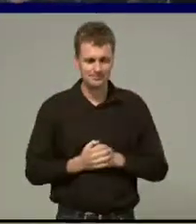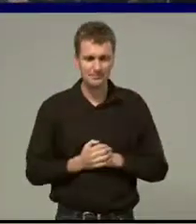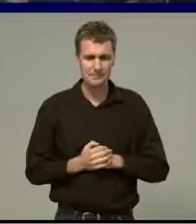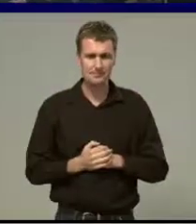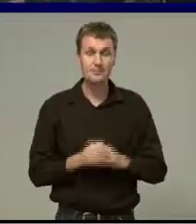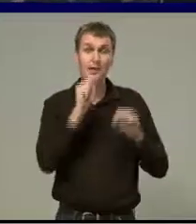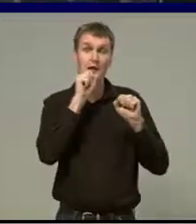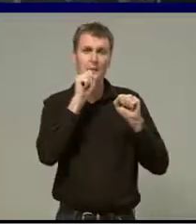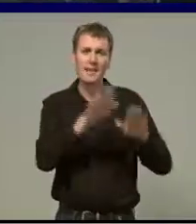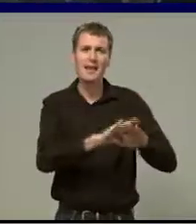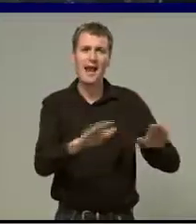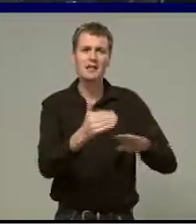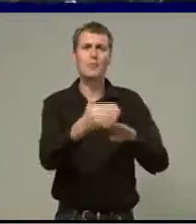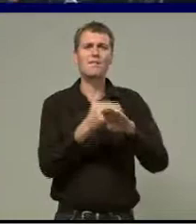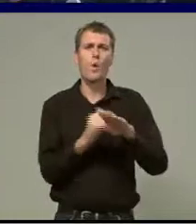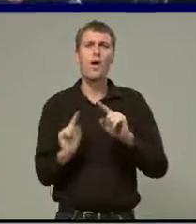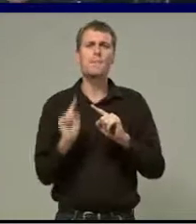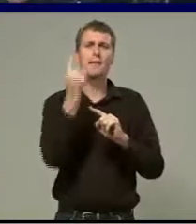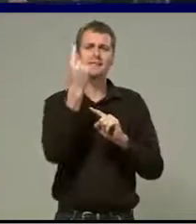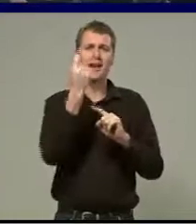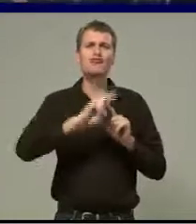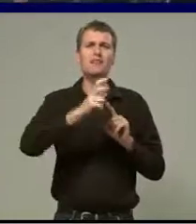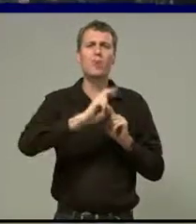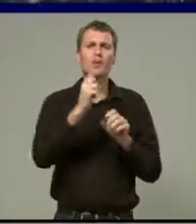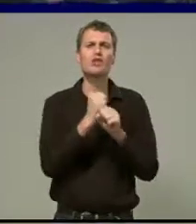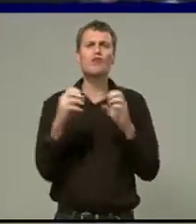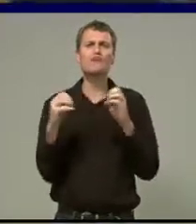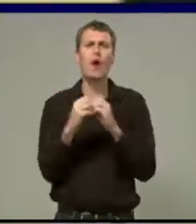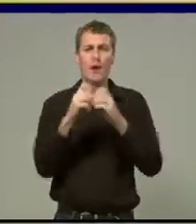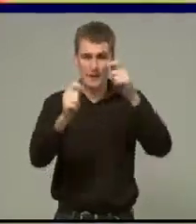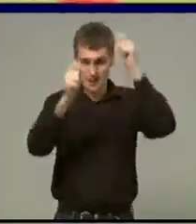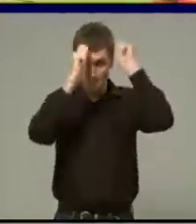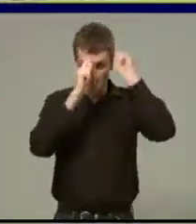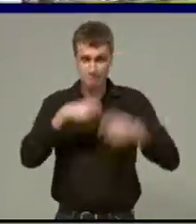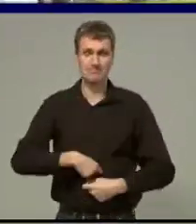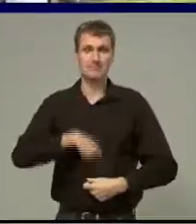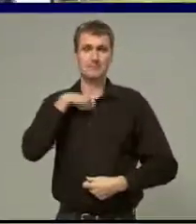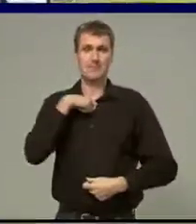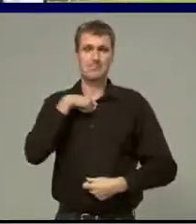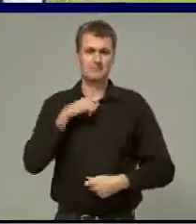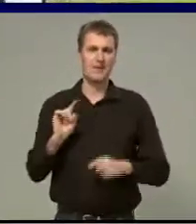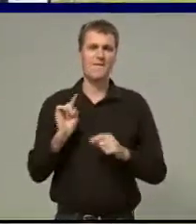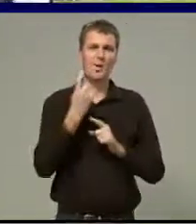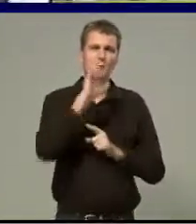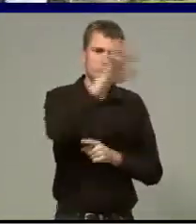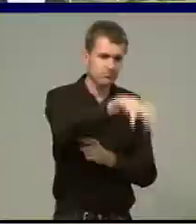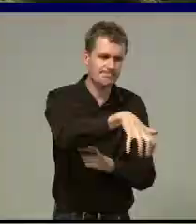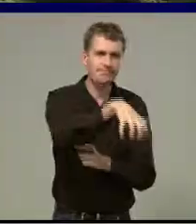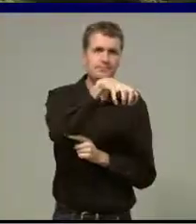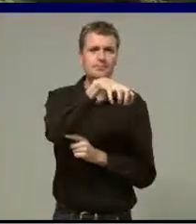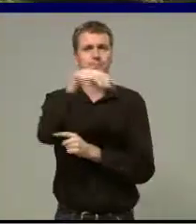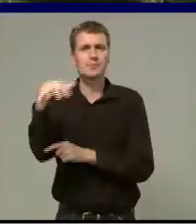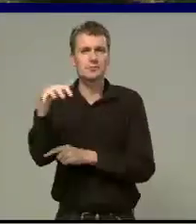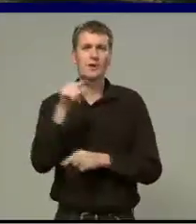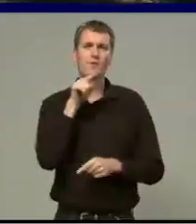Blessing the land before the Minister of Transport, Jerry Brownlee, donned his hard hat and high vis, breaking the first piece of land on